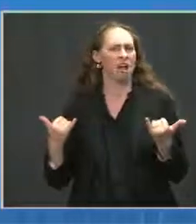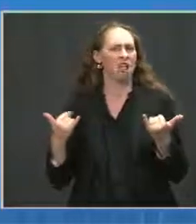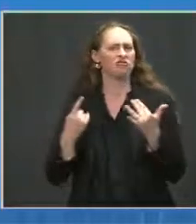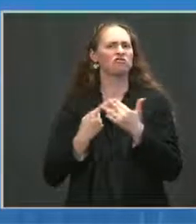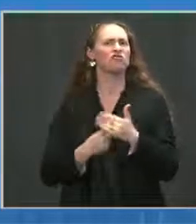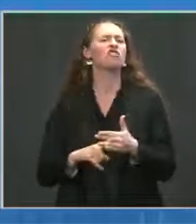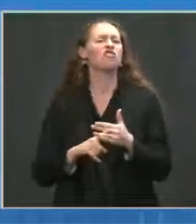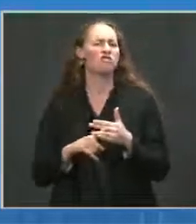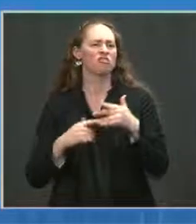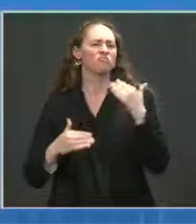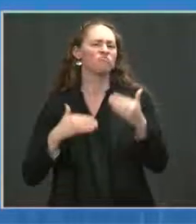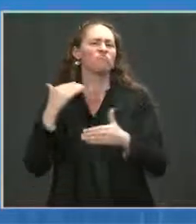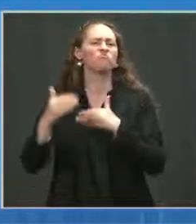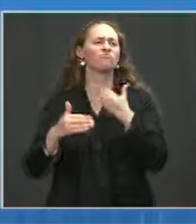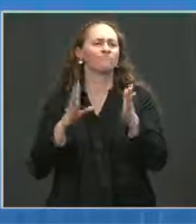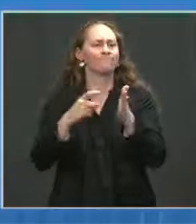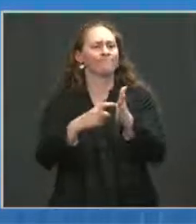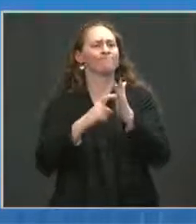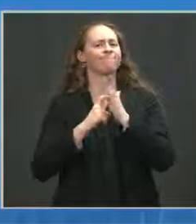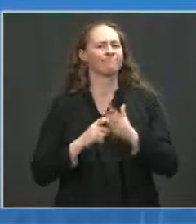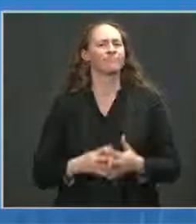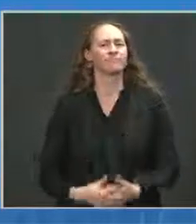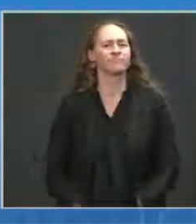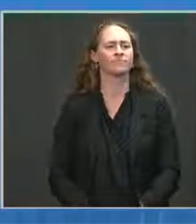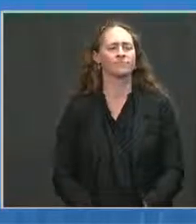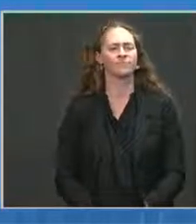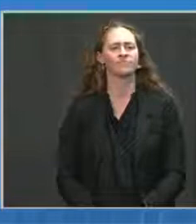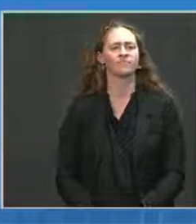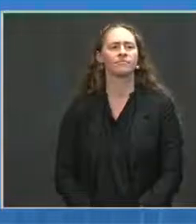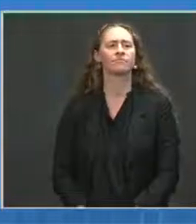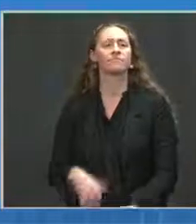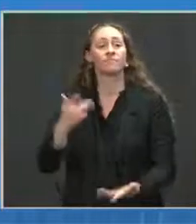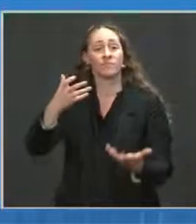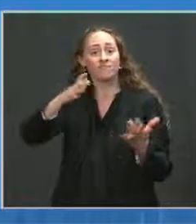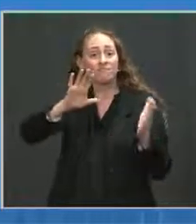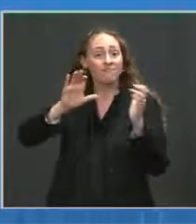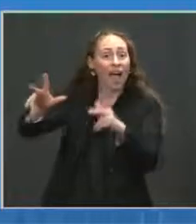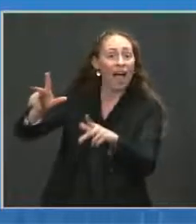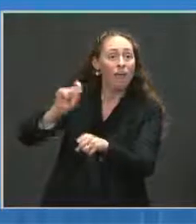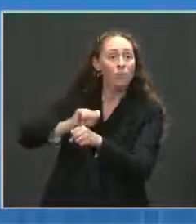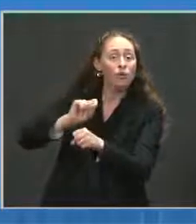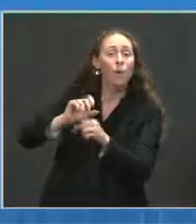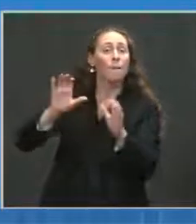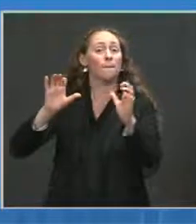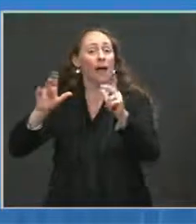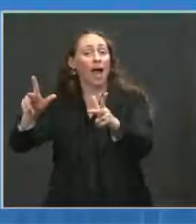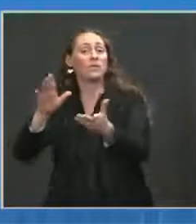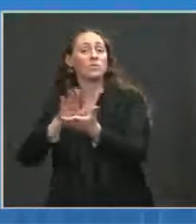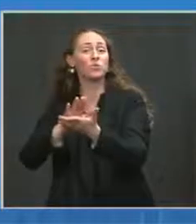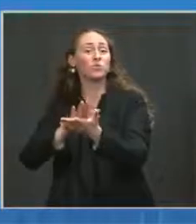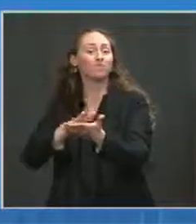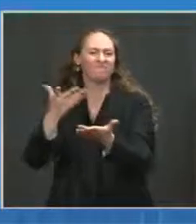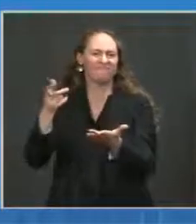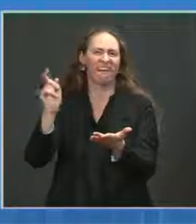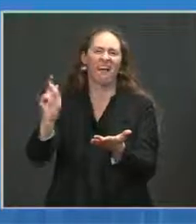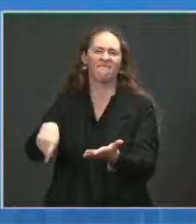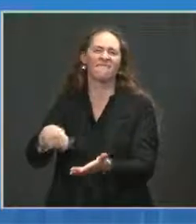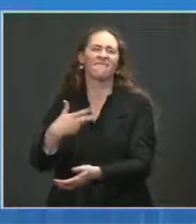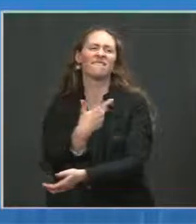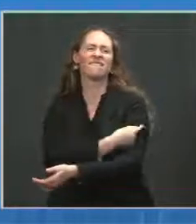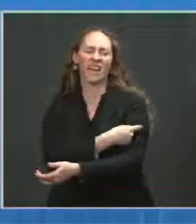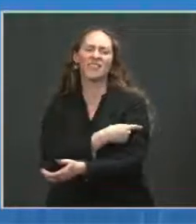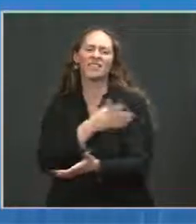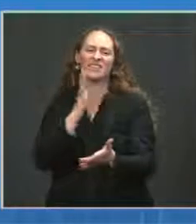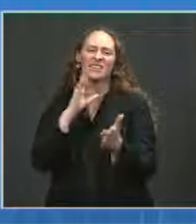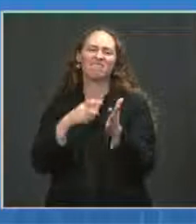requiring of individuals to be vaccinated in order to come back to work or to go back to school is a growing trend and makes a lot